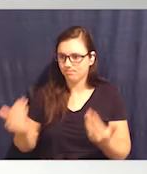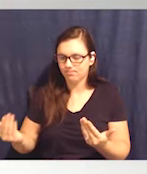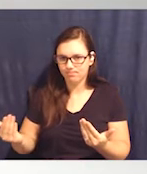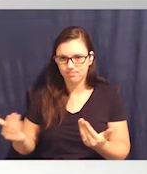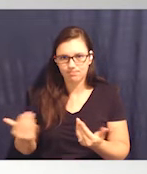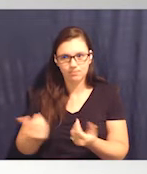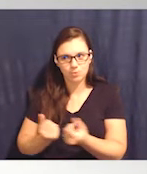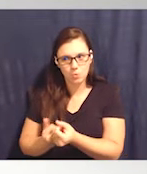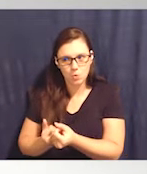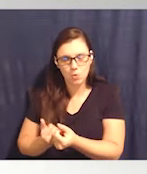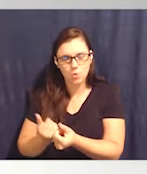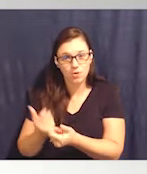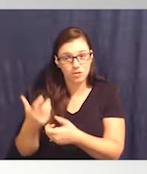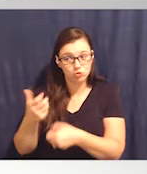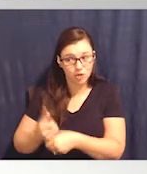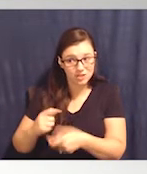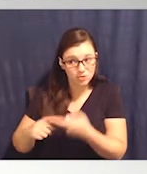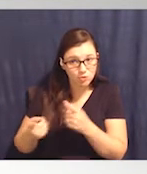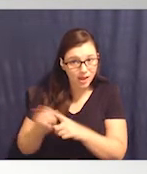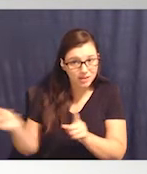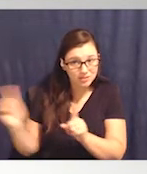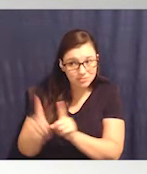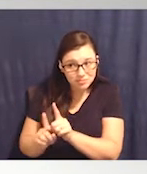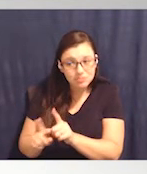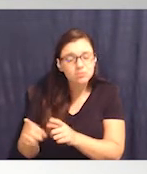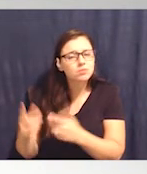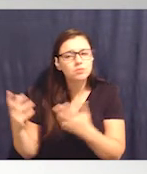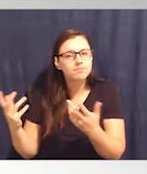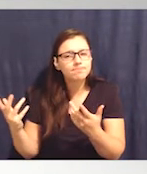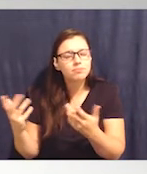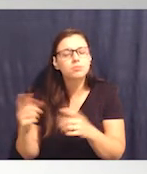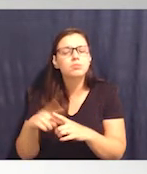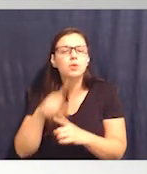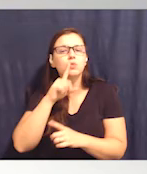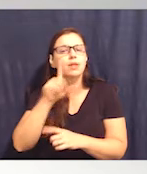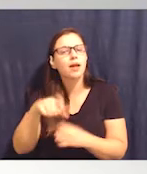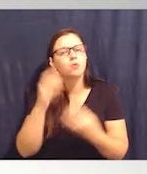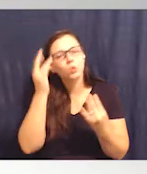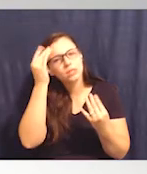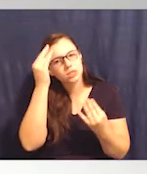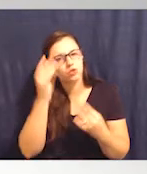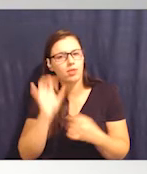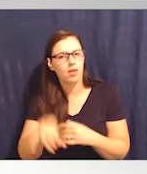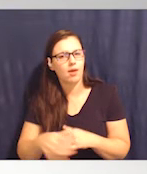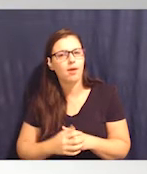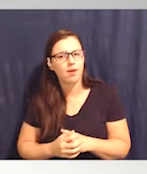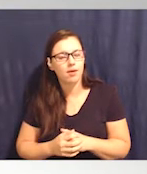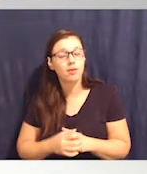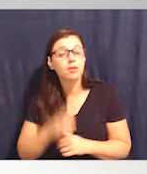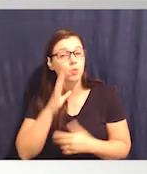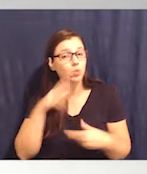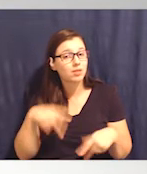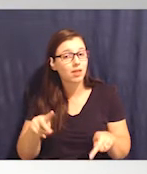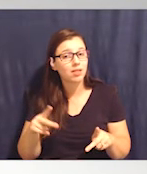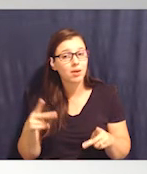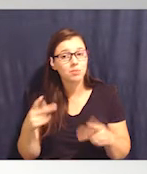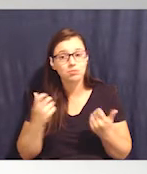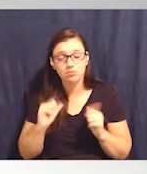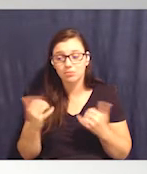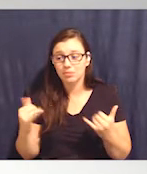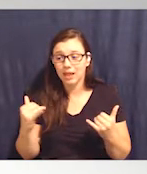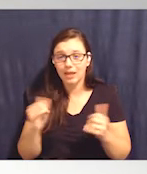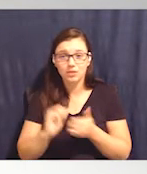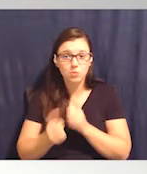friend? But these are things you really need to consider. Would you let them try playing a sport, go camping, or doing other